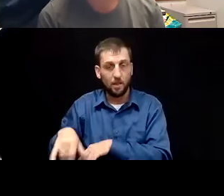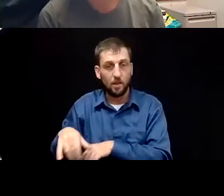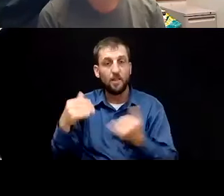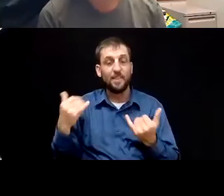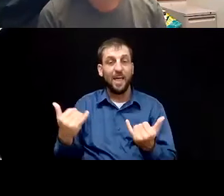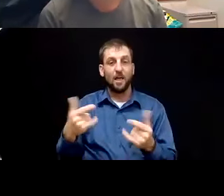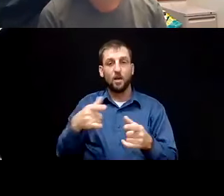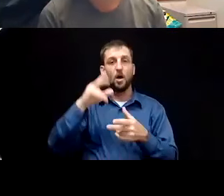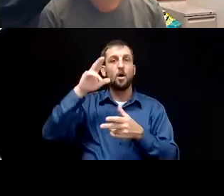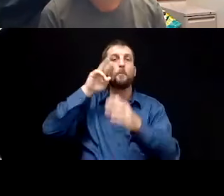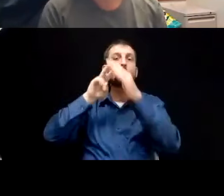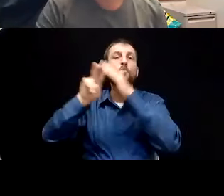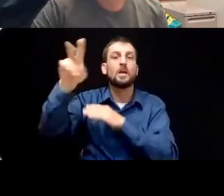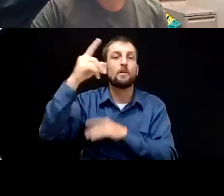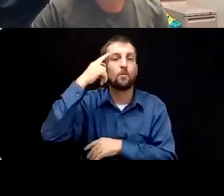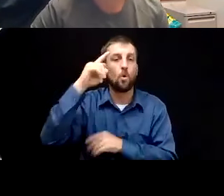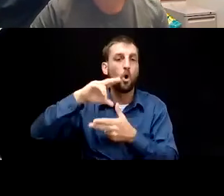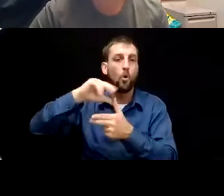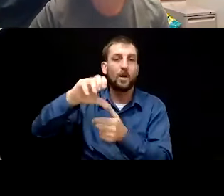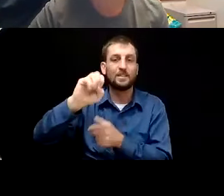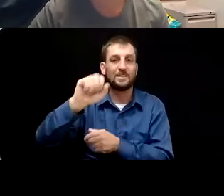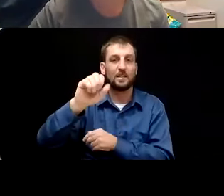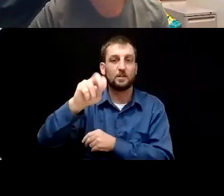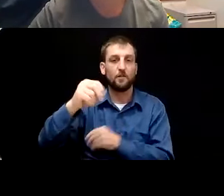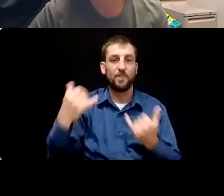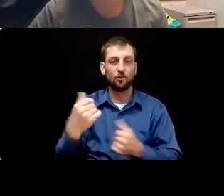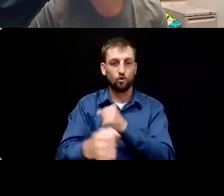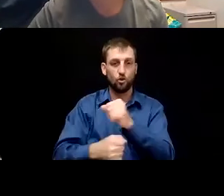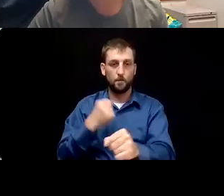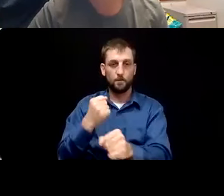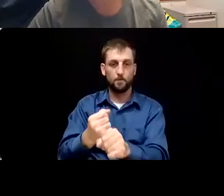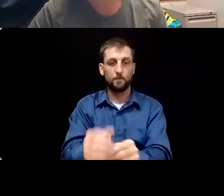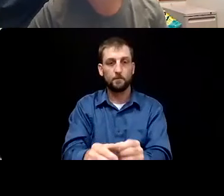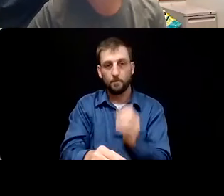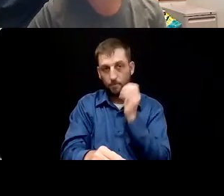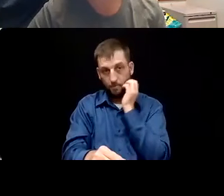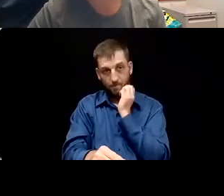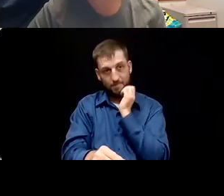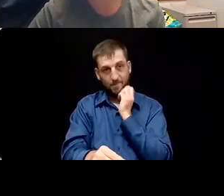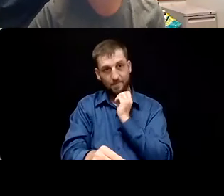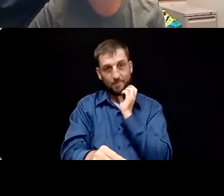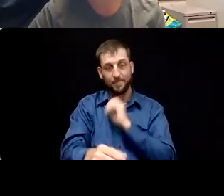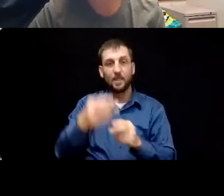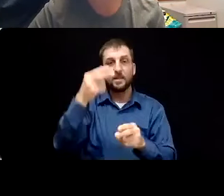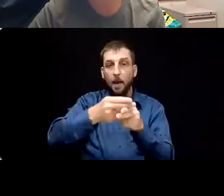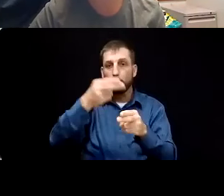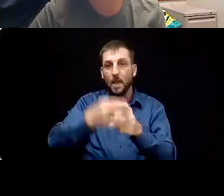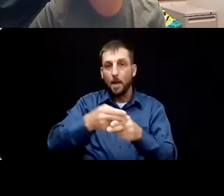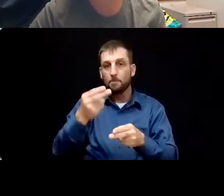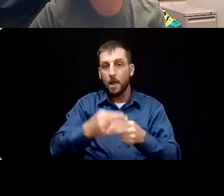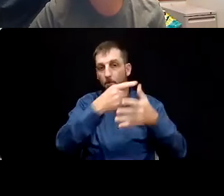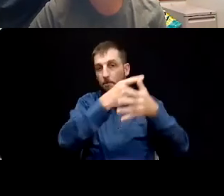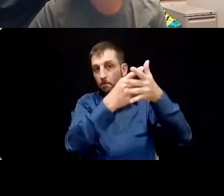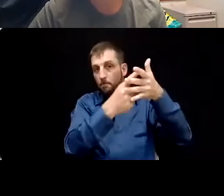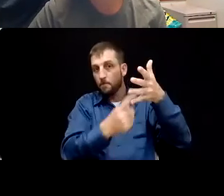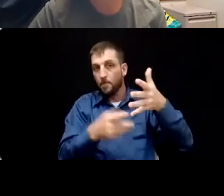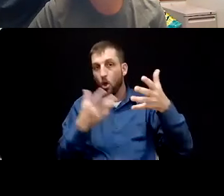predictions for this year. Those are some of the names we have already gone